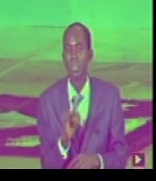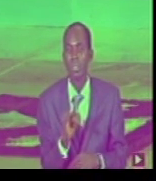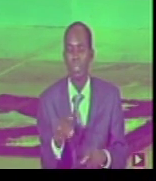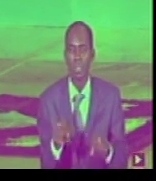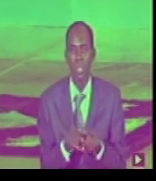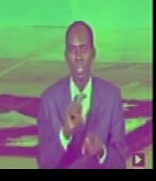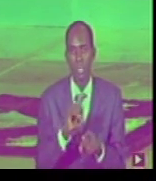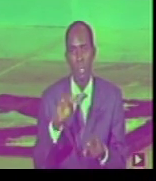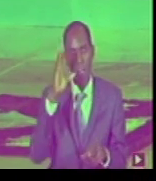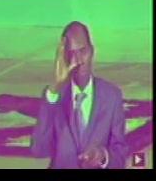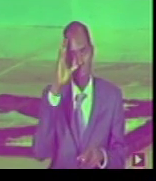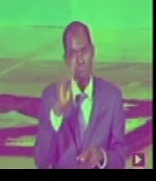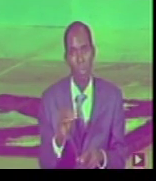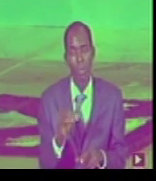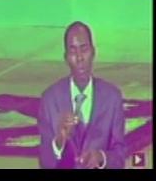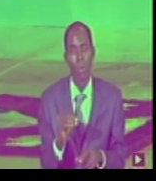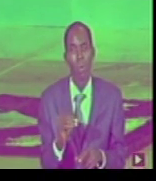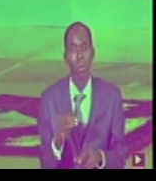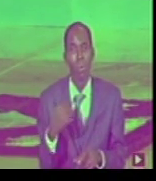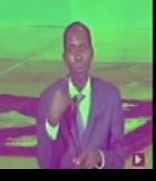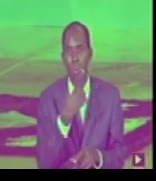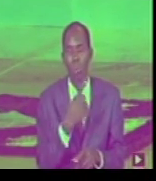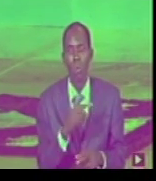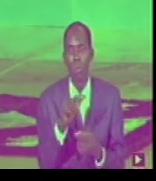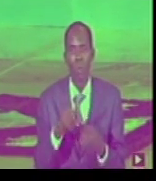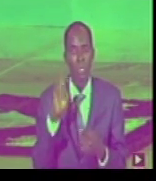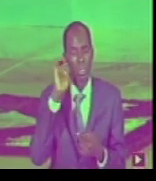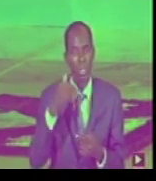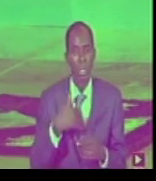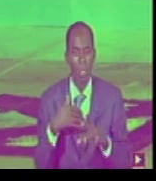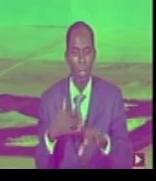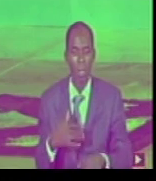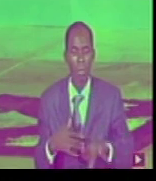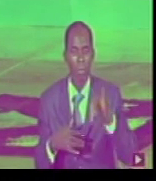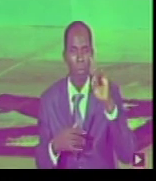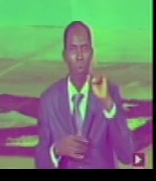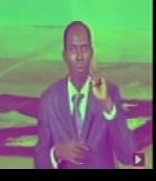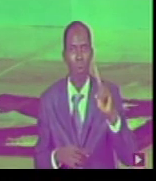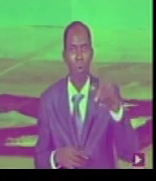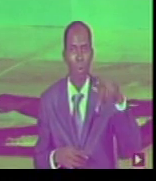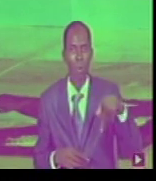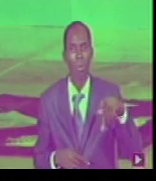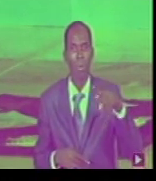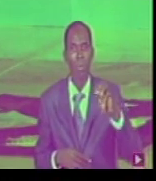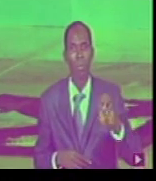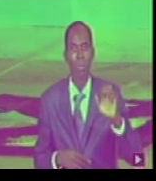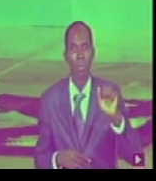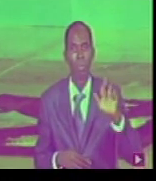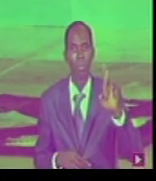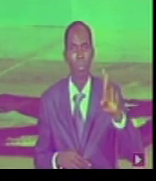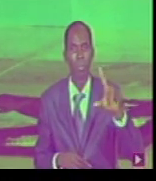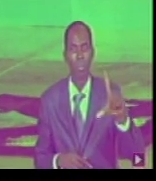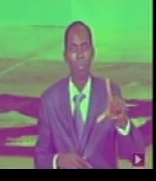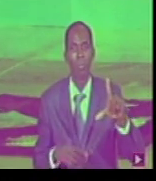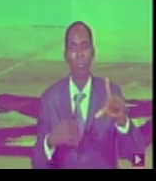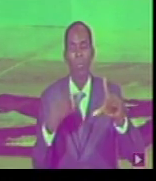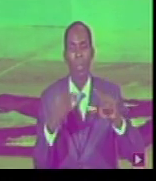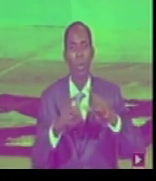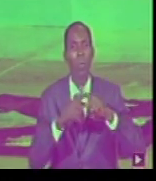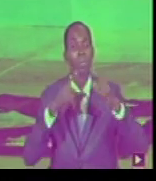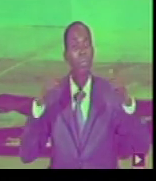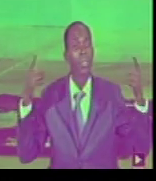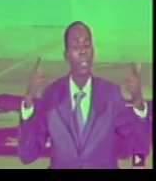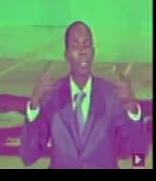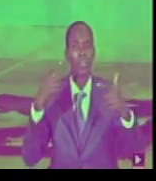who when he had found one pearl of great price. Christianity is